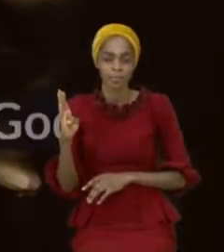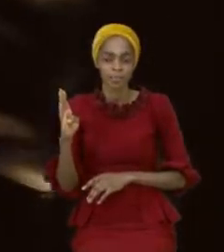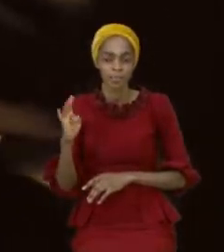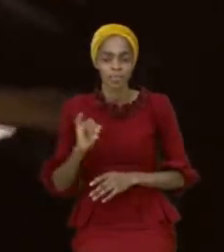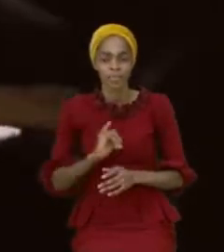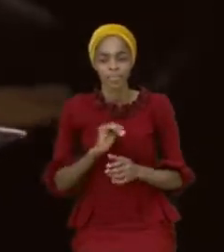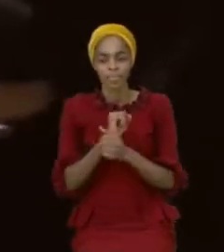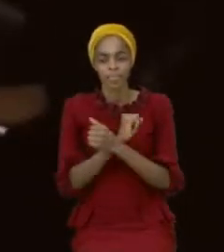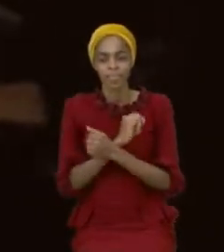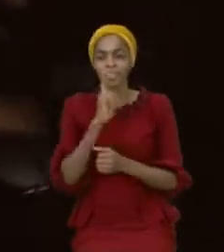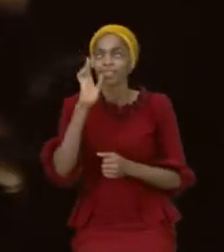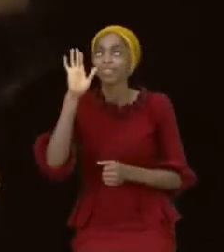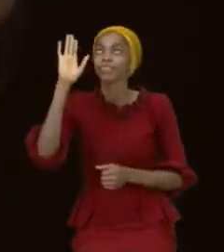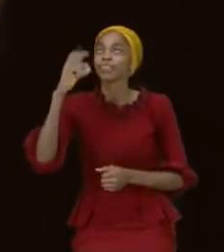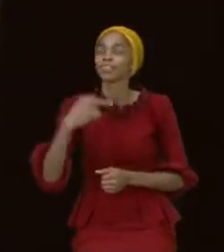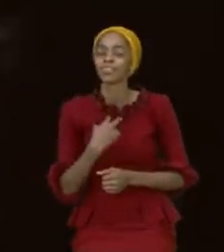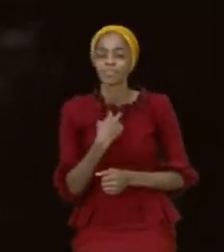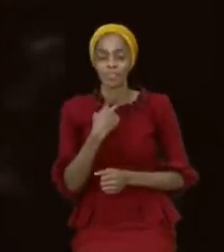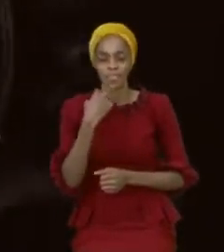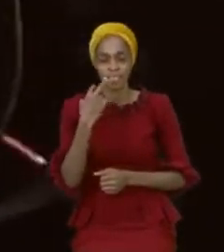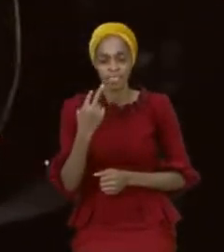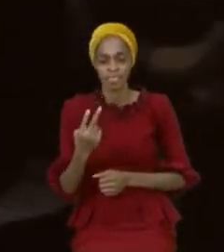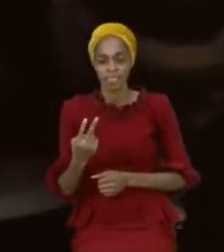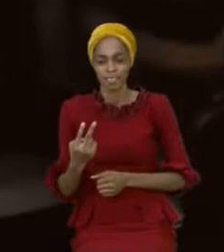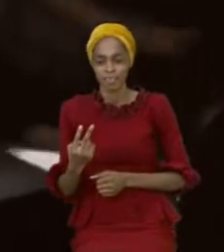I love your voice,